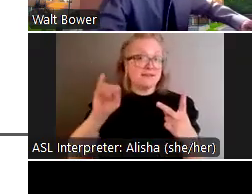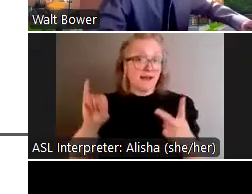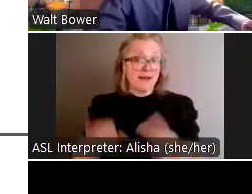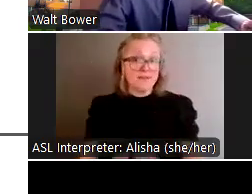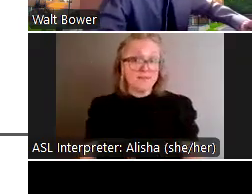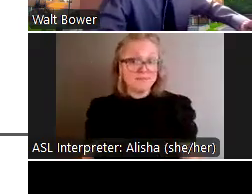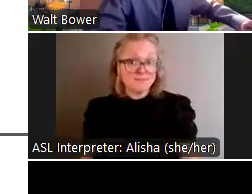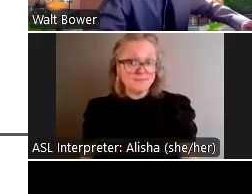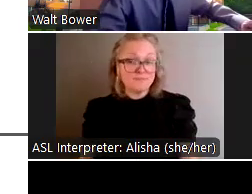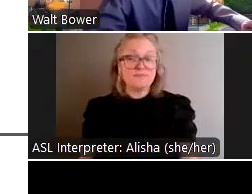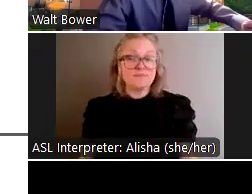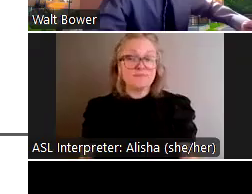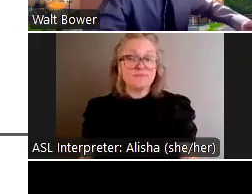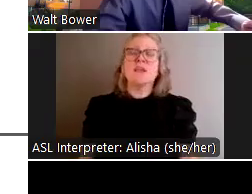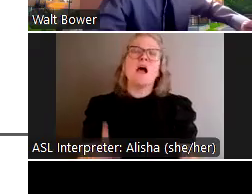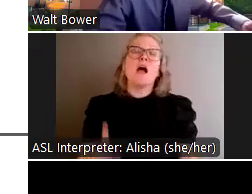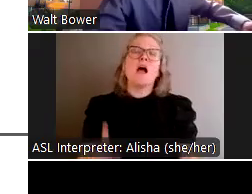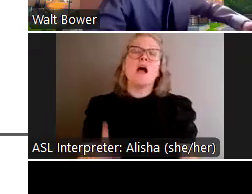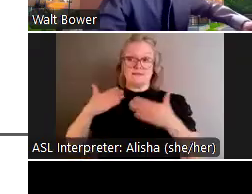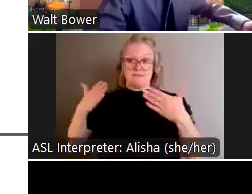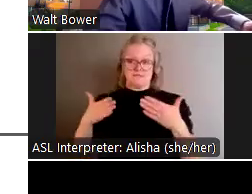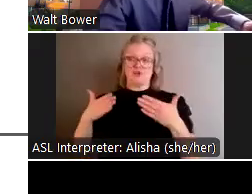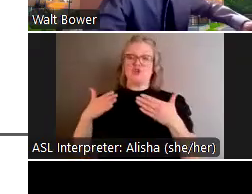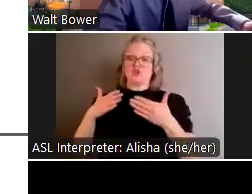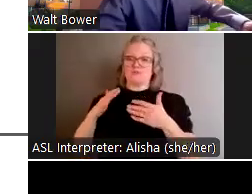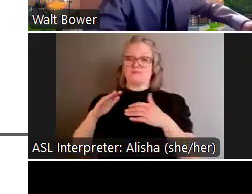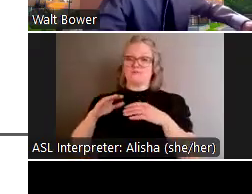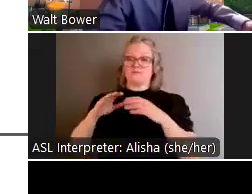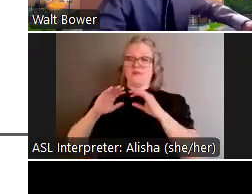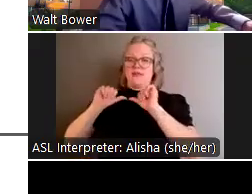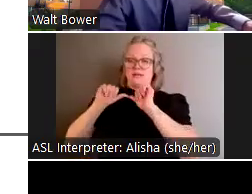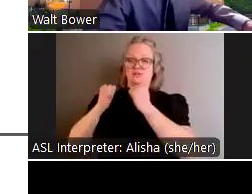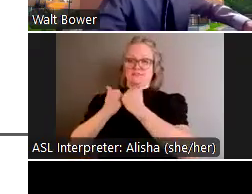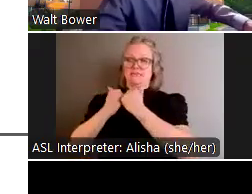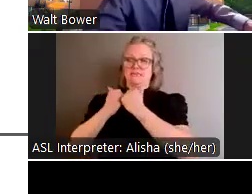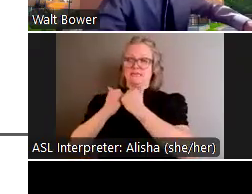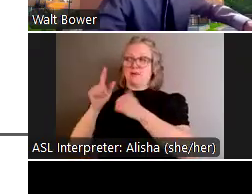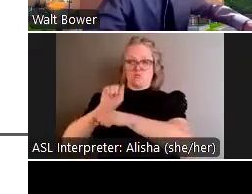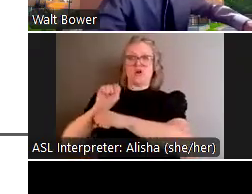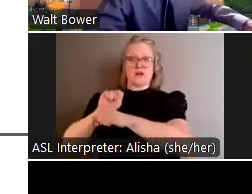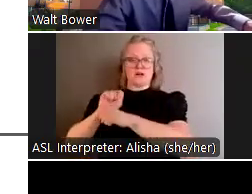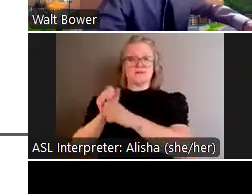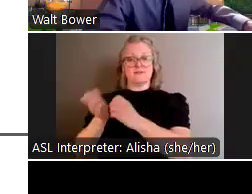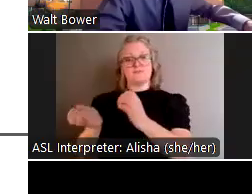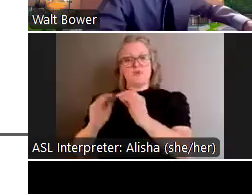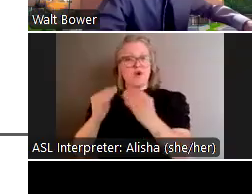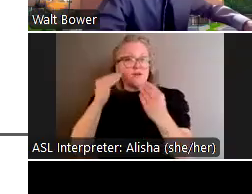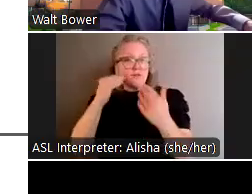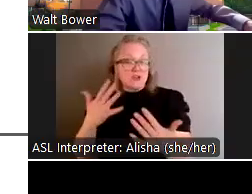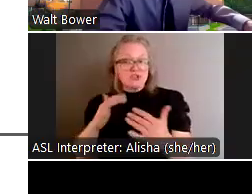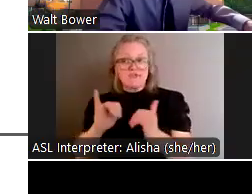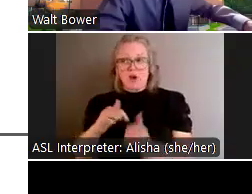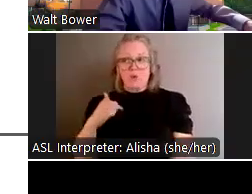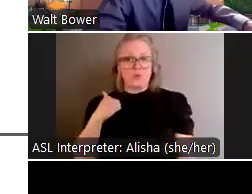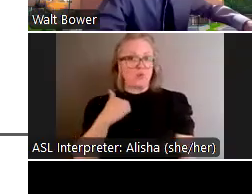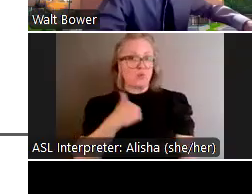I have heard internally that they are working on some additional information about how we can